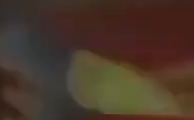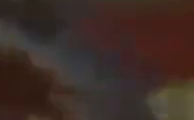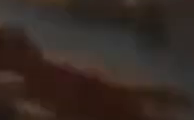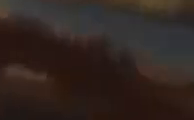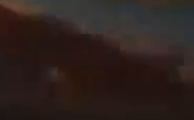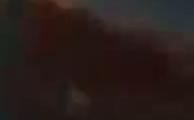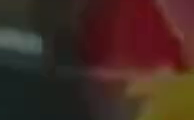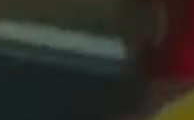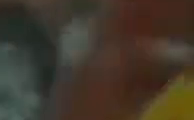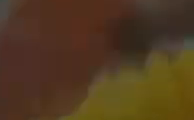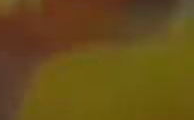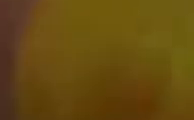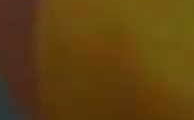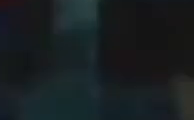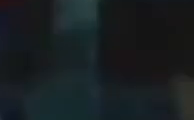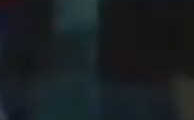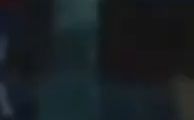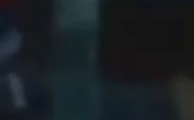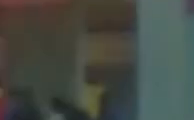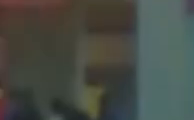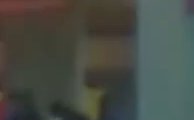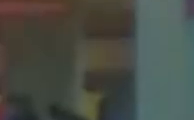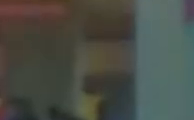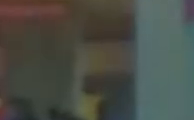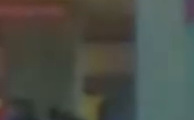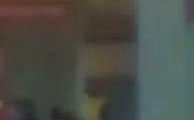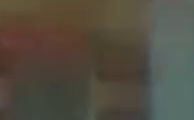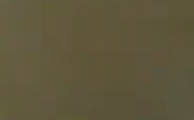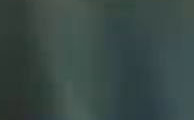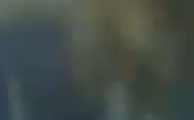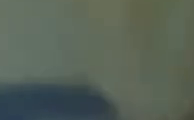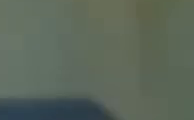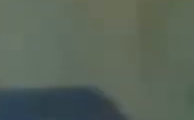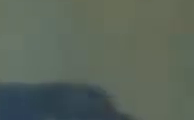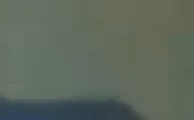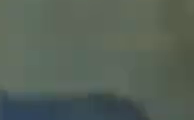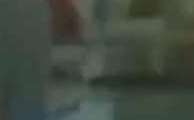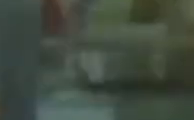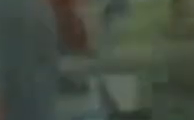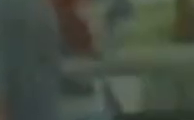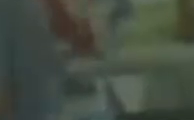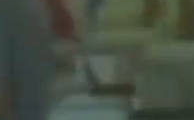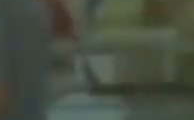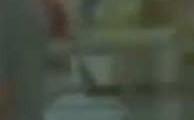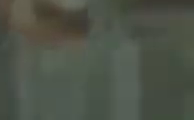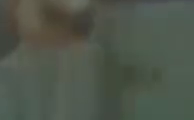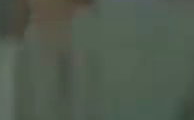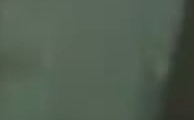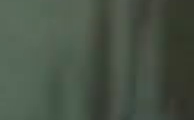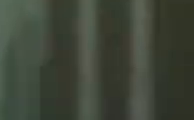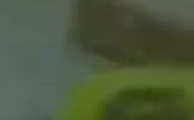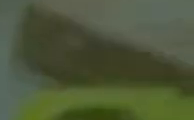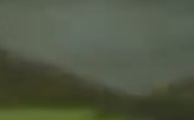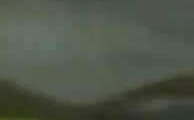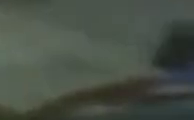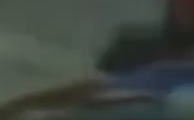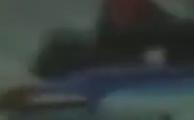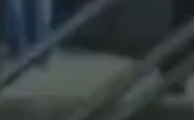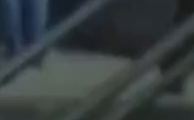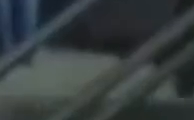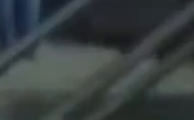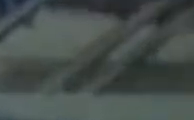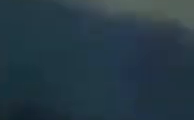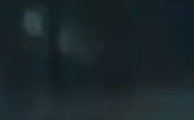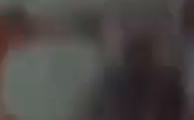Downtown, just listen to the music of the traffic in the city. Linger on the sidewalk where the neon signs are